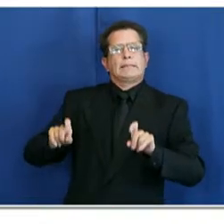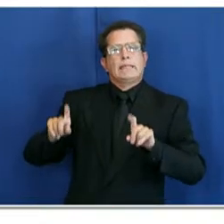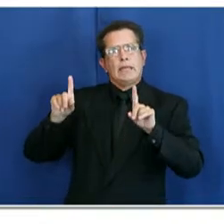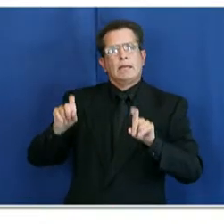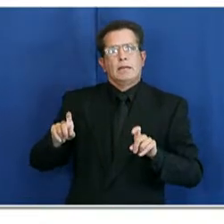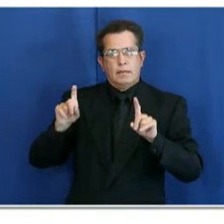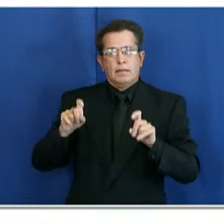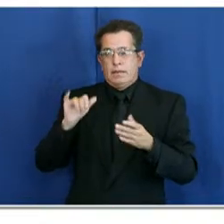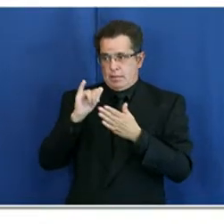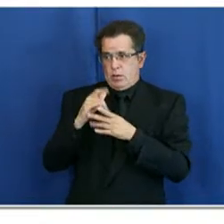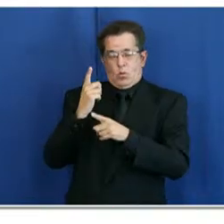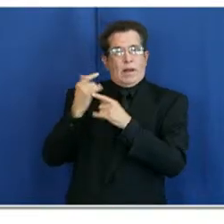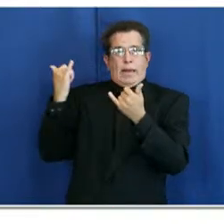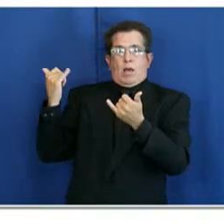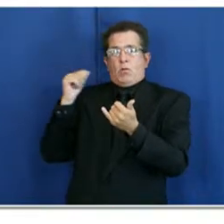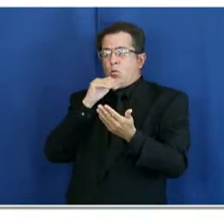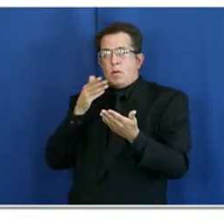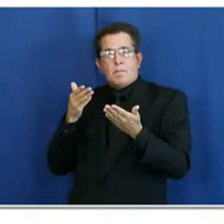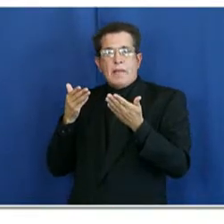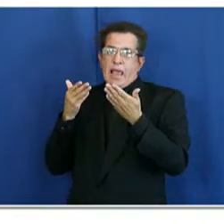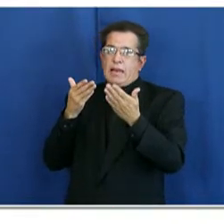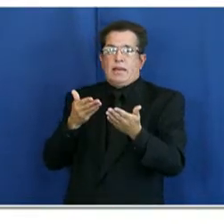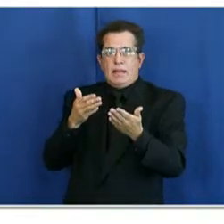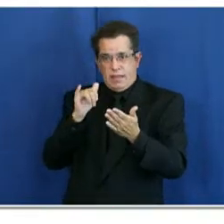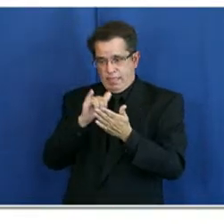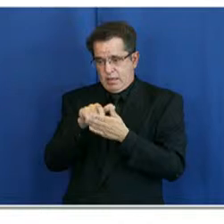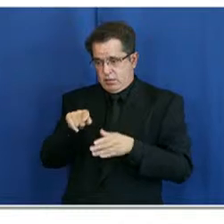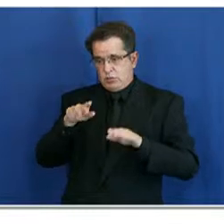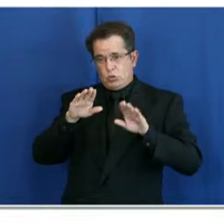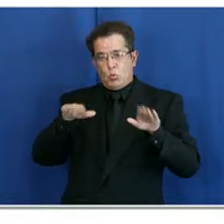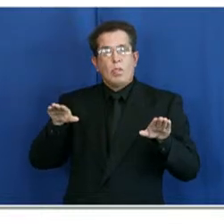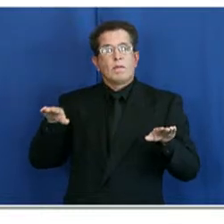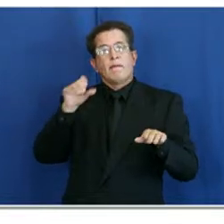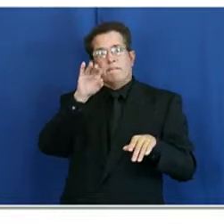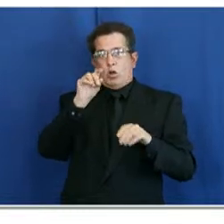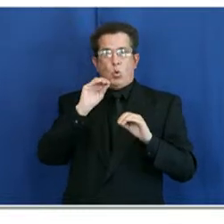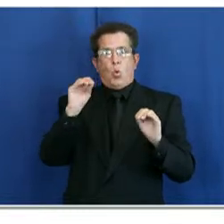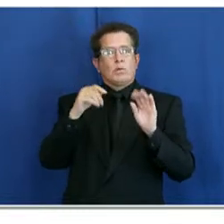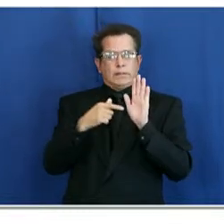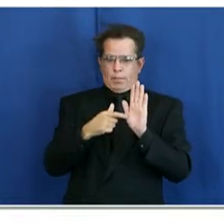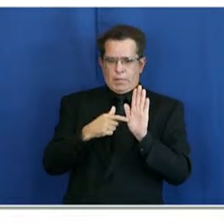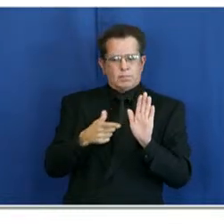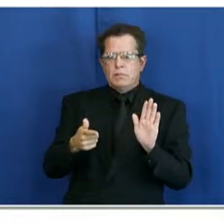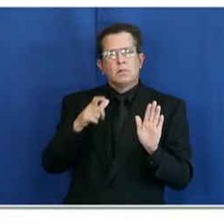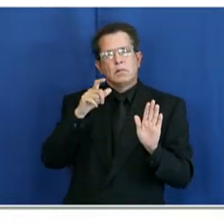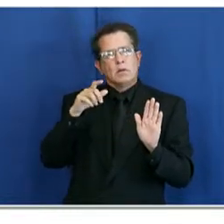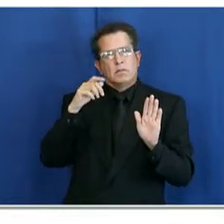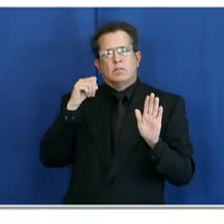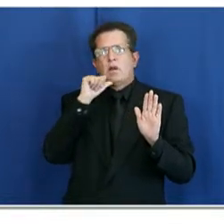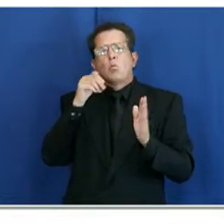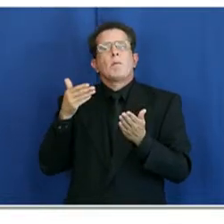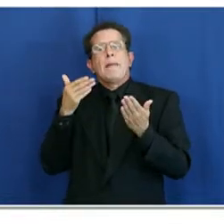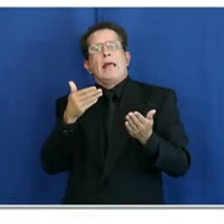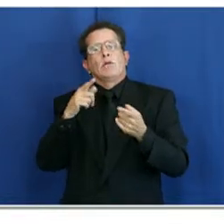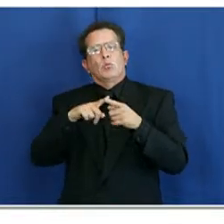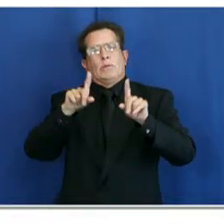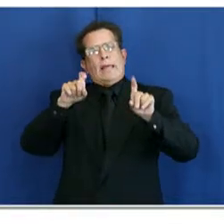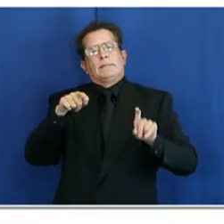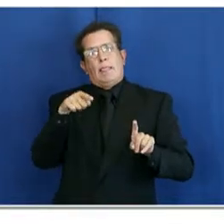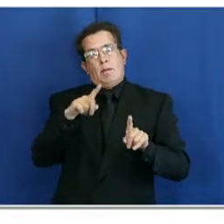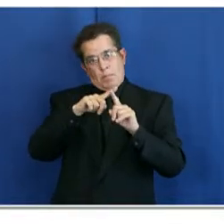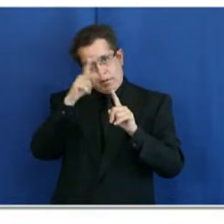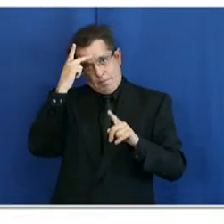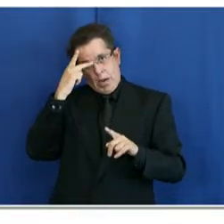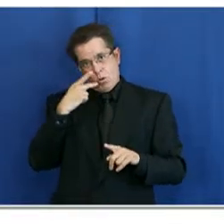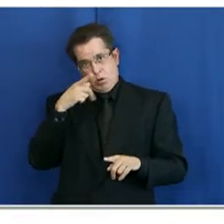recommended presently that asymptomatic students or children get tested. But if a parent desires to seek